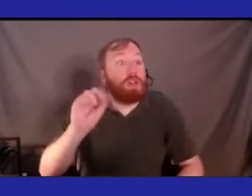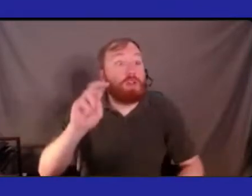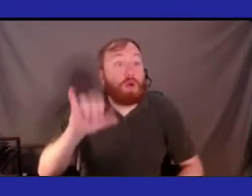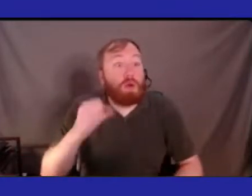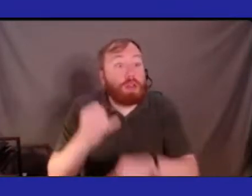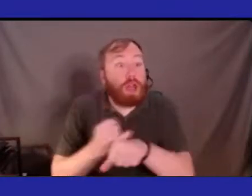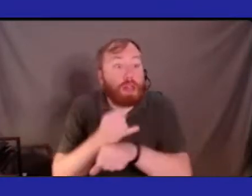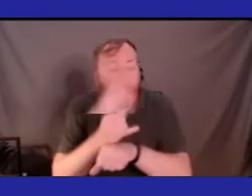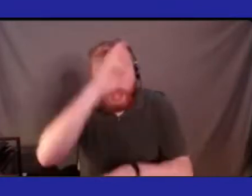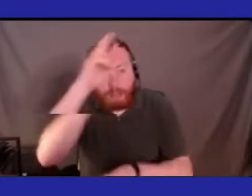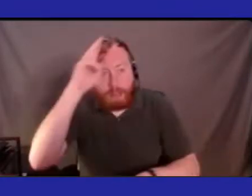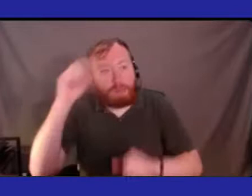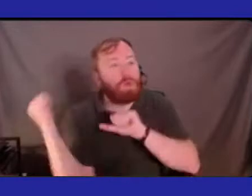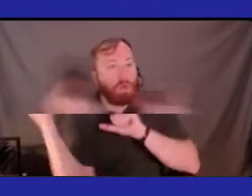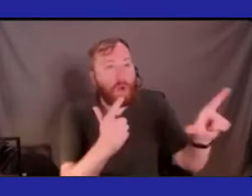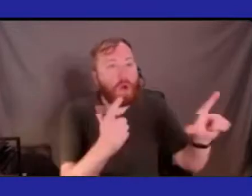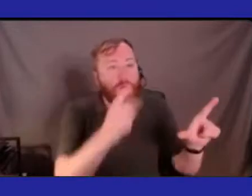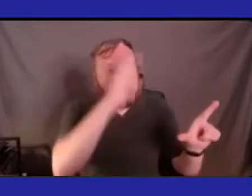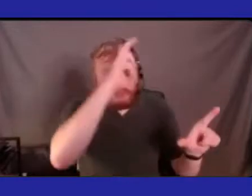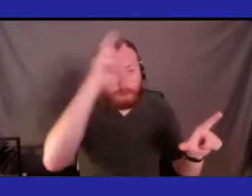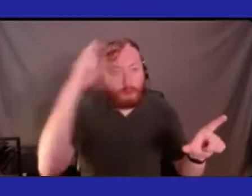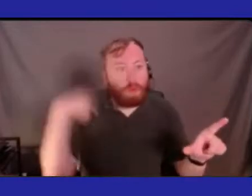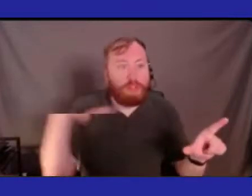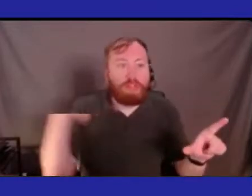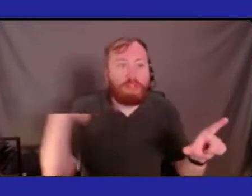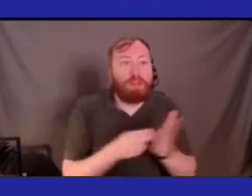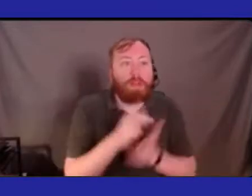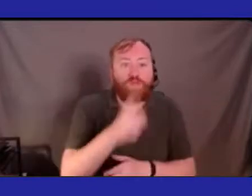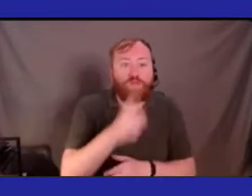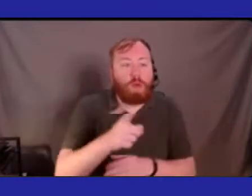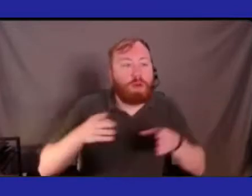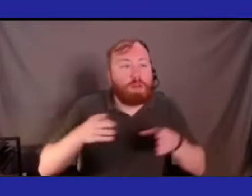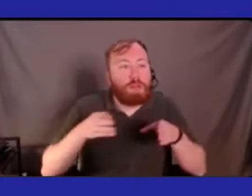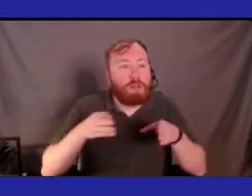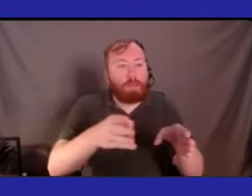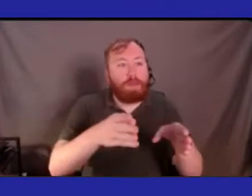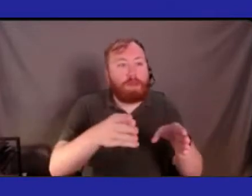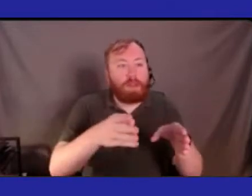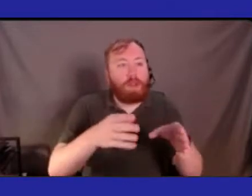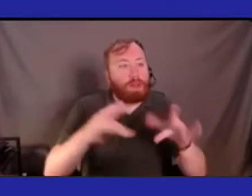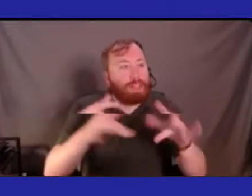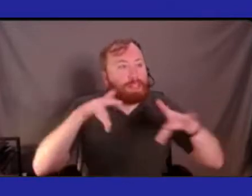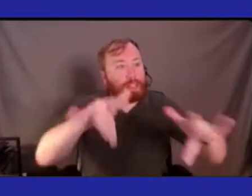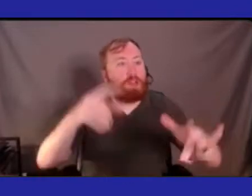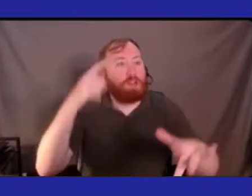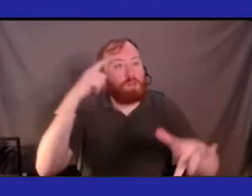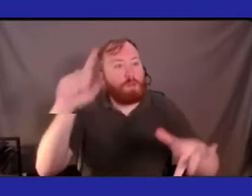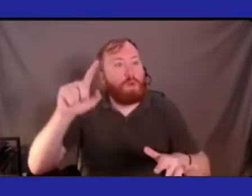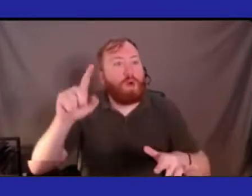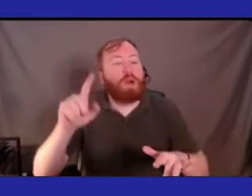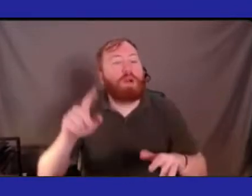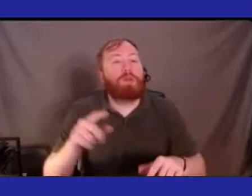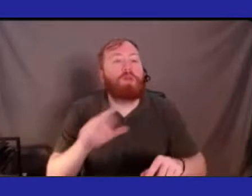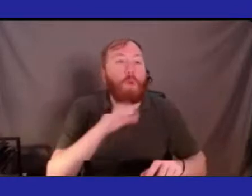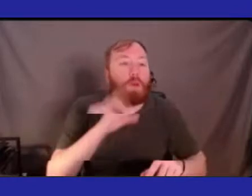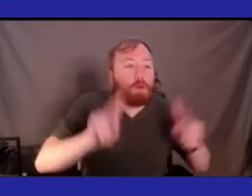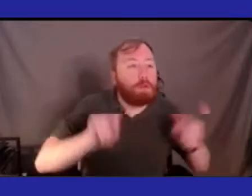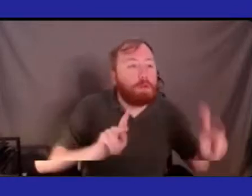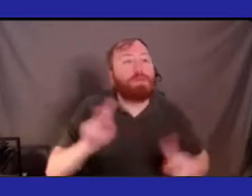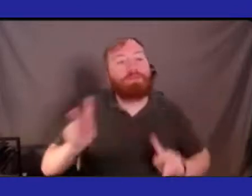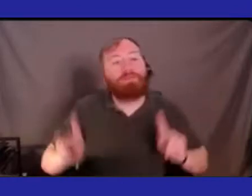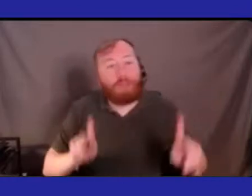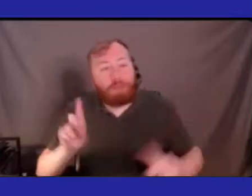hospitals. We need to make sure that sidewalks are clear for vehicles to get the seniors and people with disability on and off